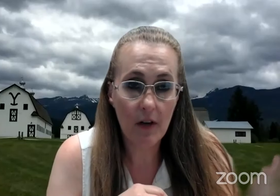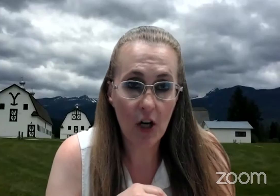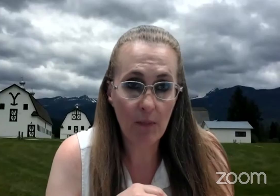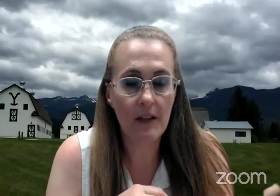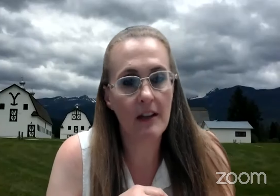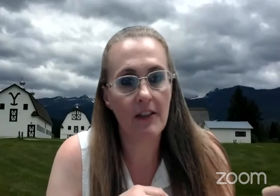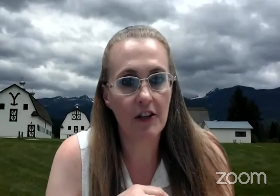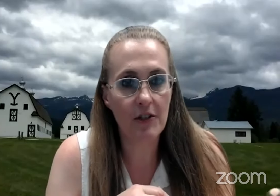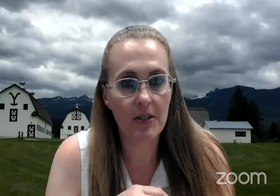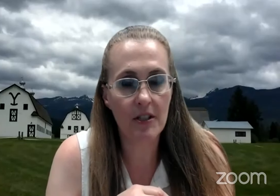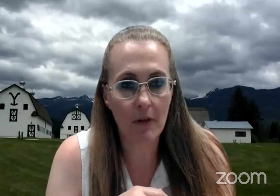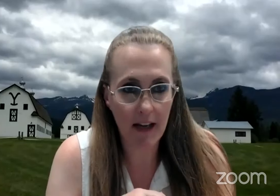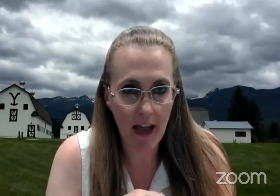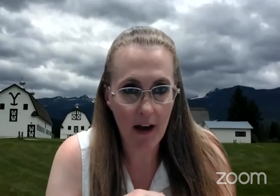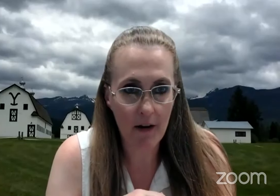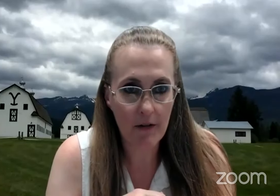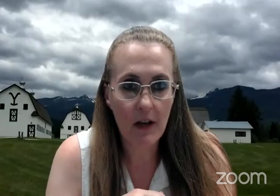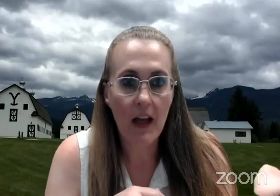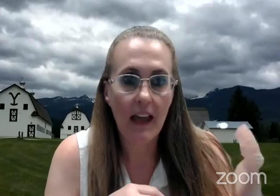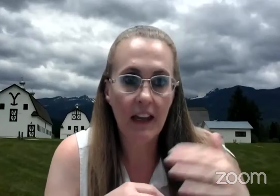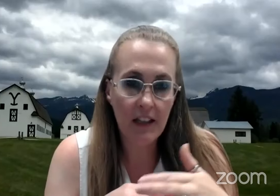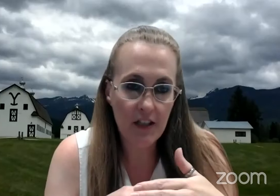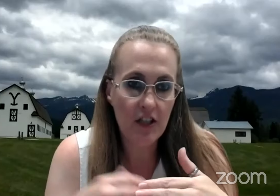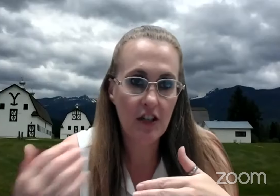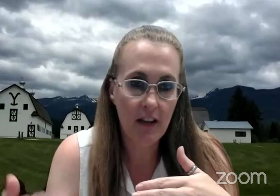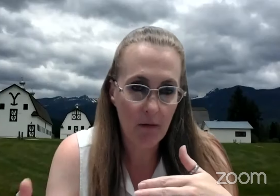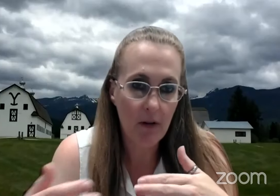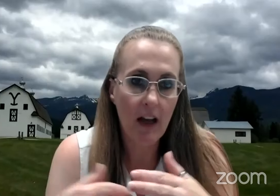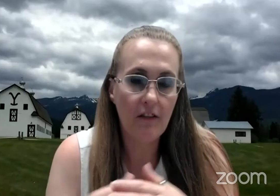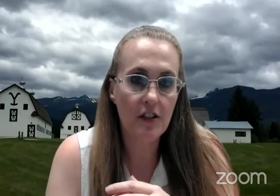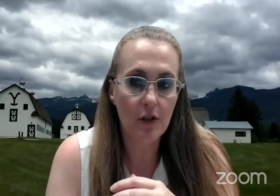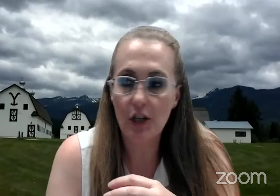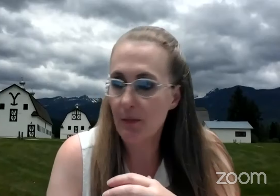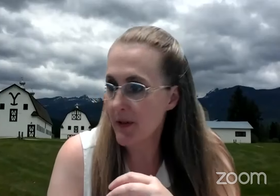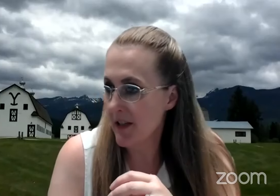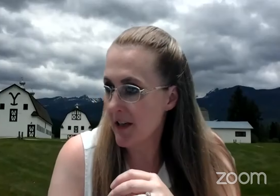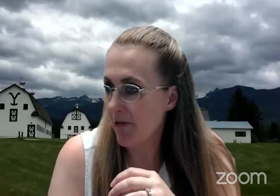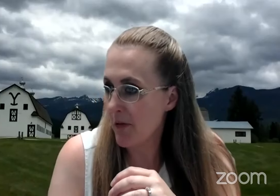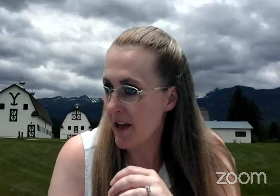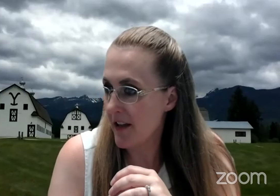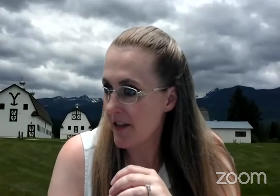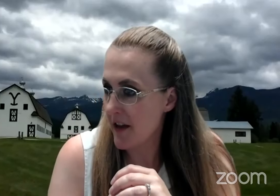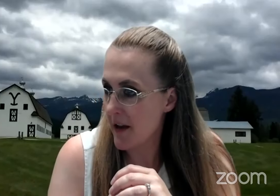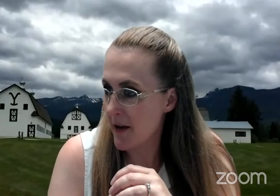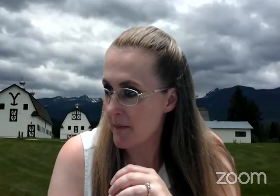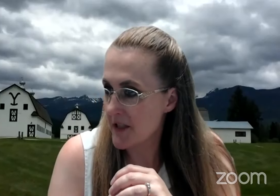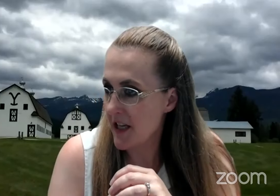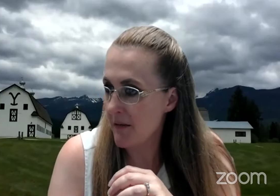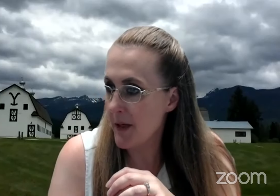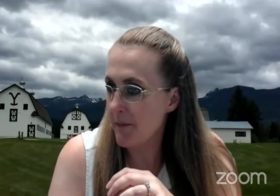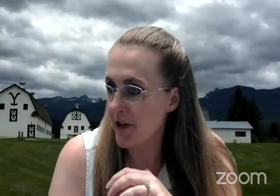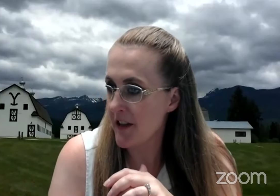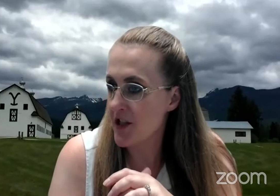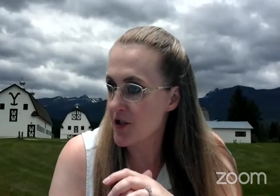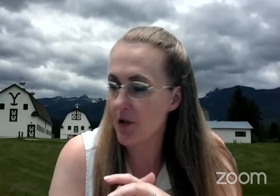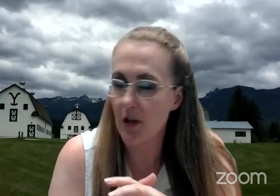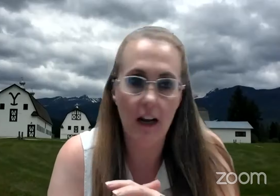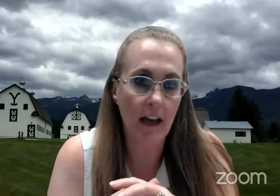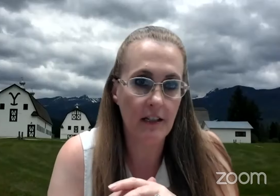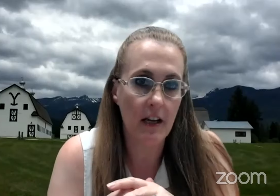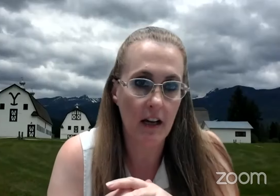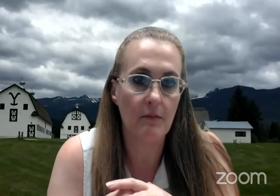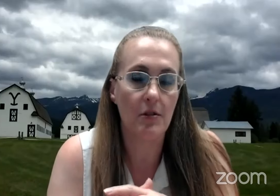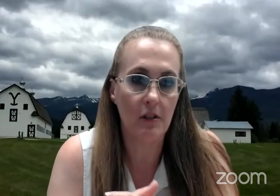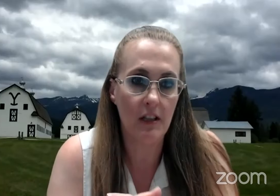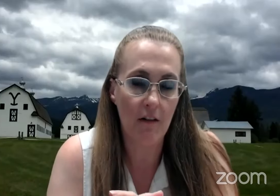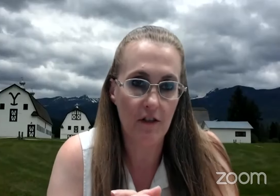window open that they're using right now. In addition, they will have the store open with 10 people in the store